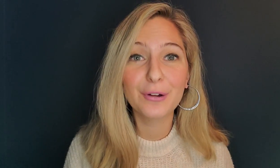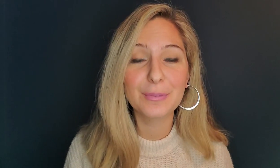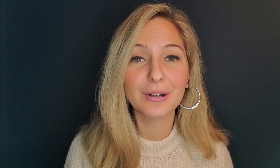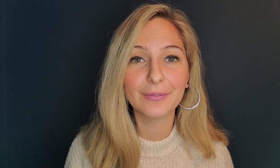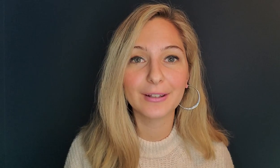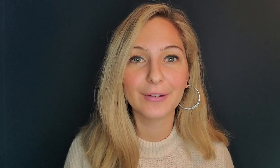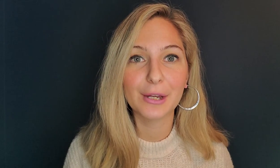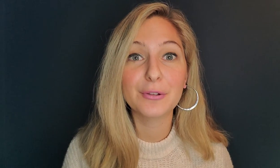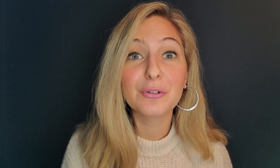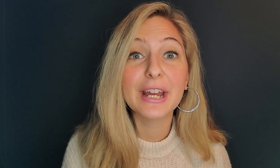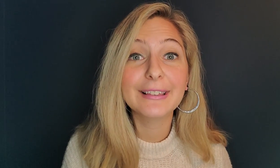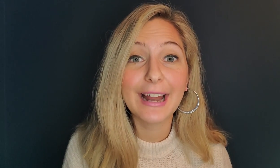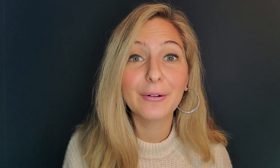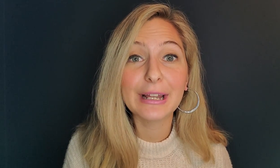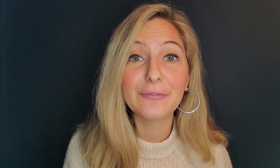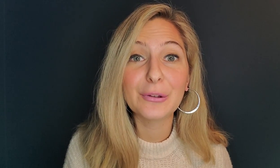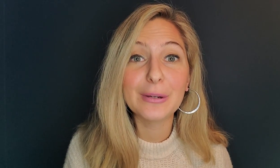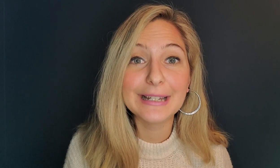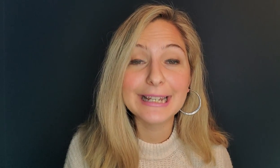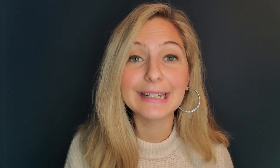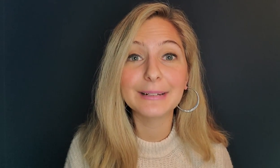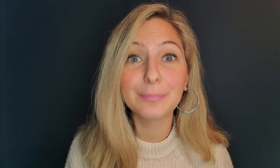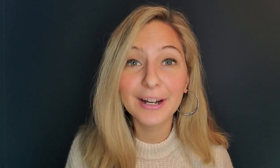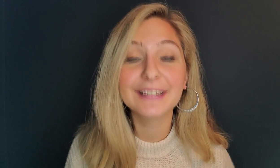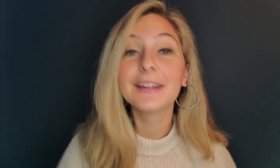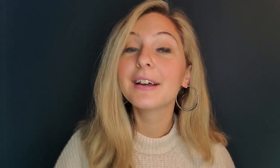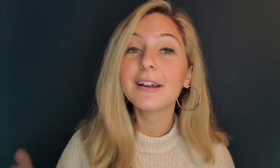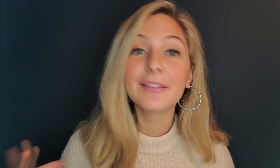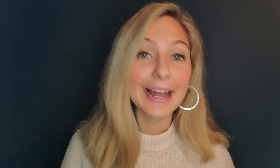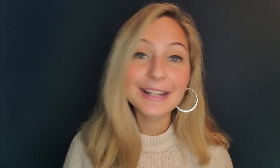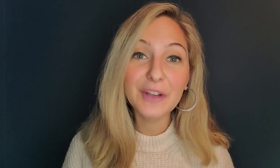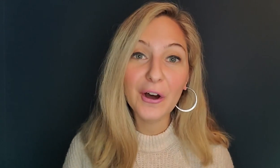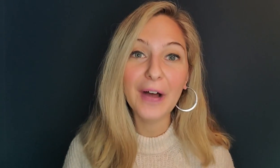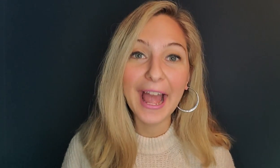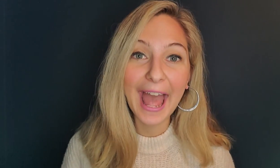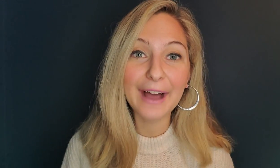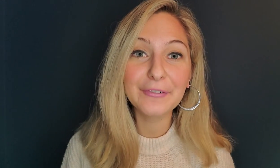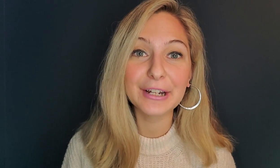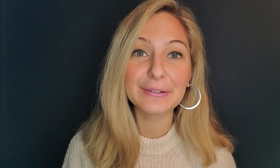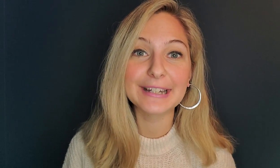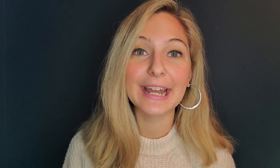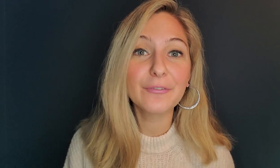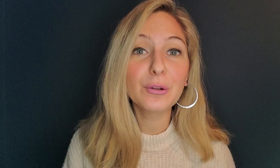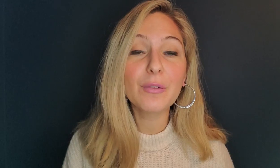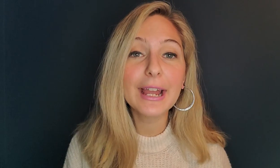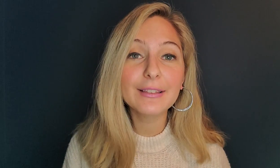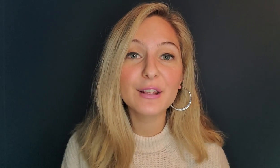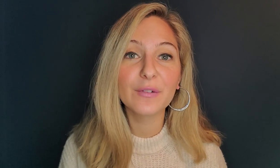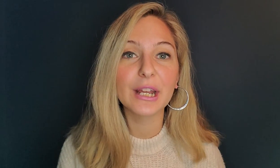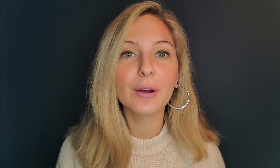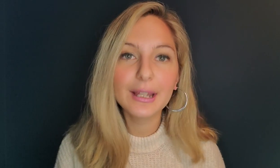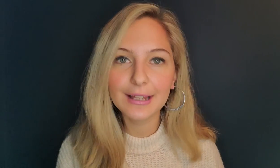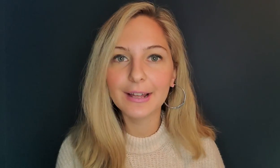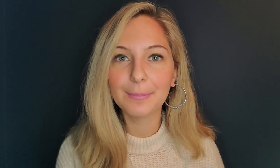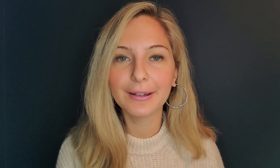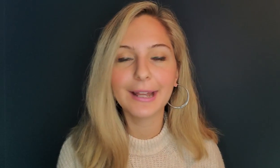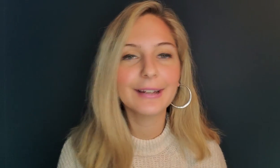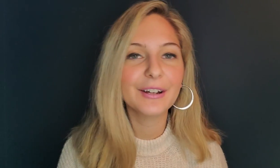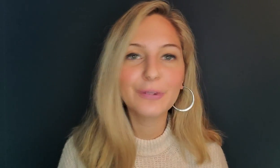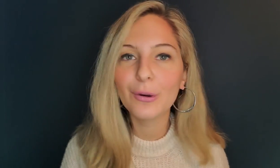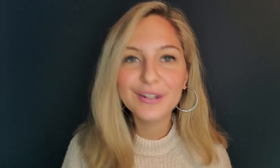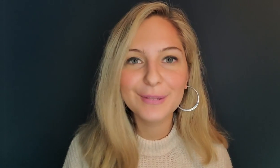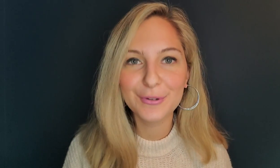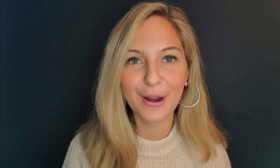in the description of this video, so check that out if you need it. But that is all I have for you today. If you like this video, hit that like